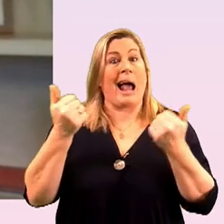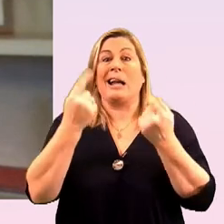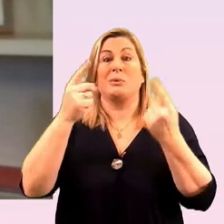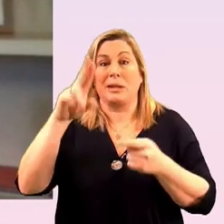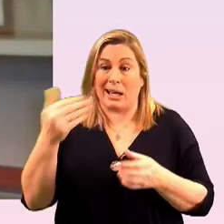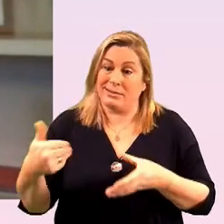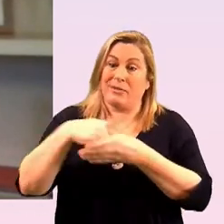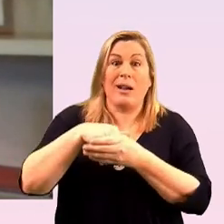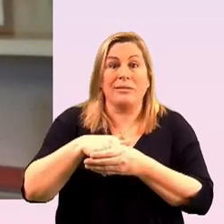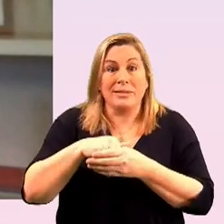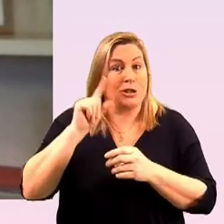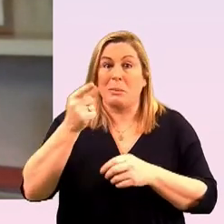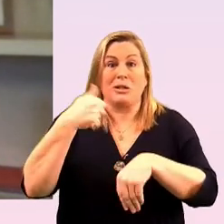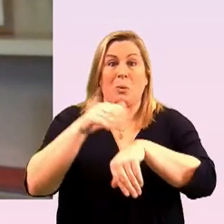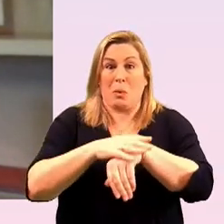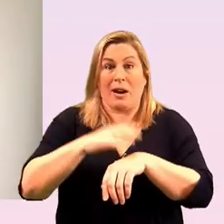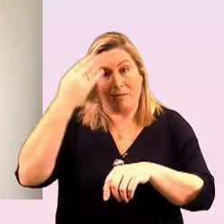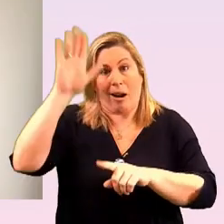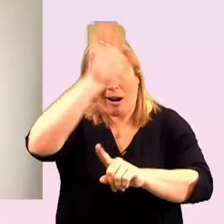just a kind of a sense.